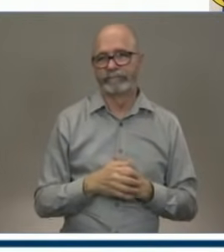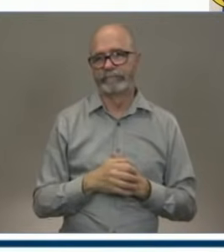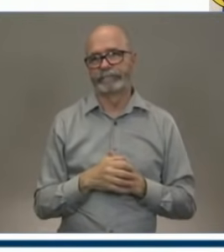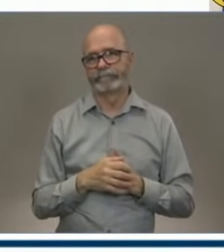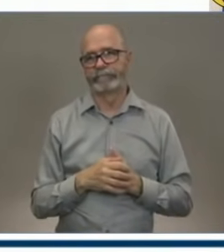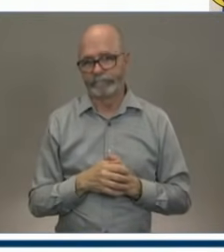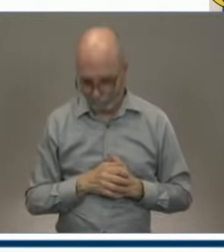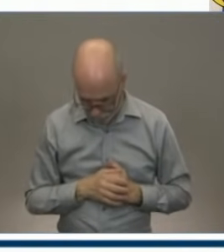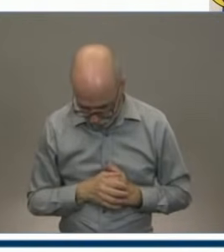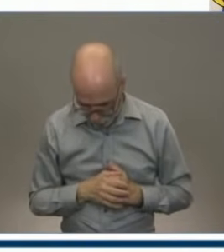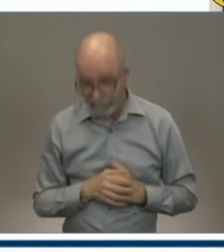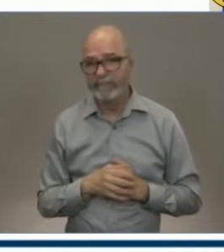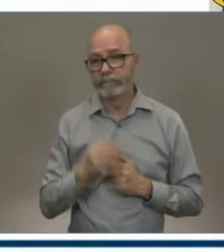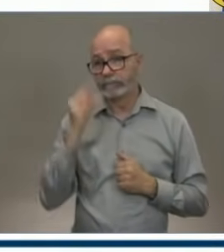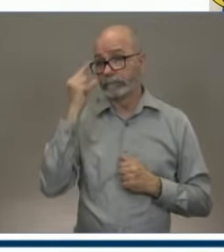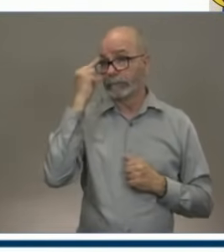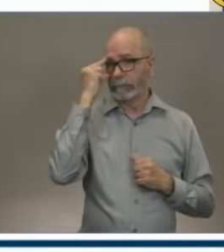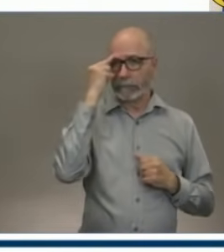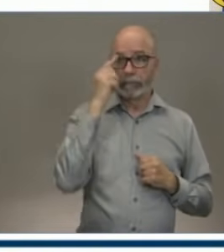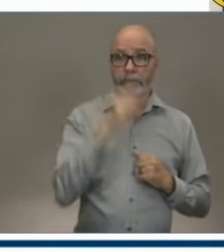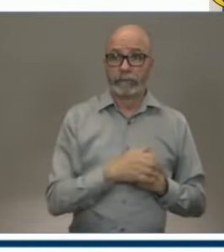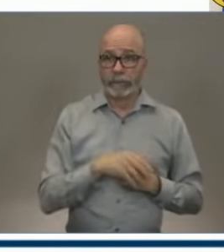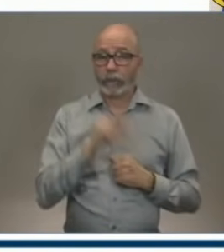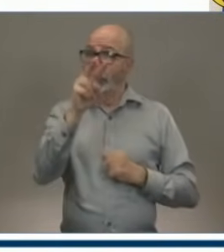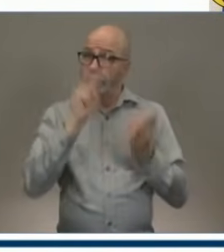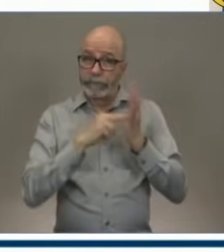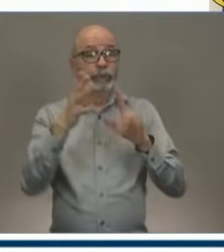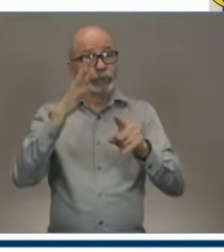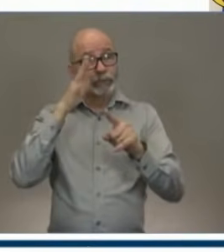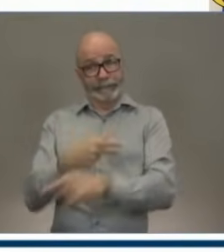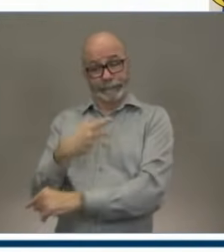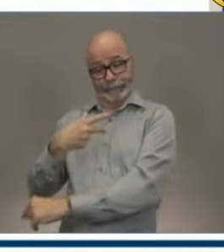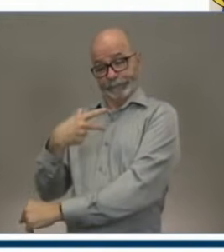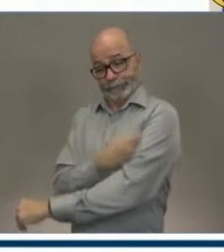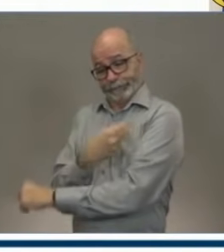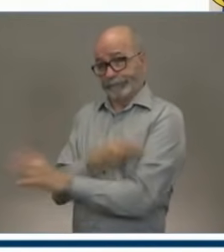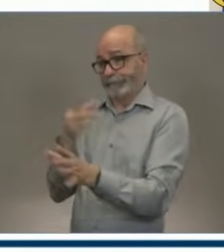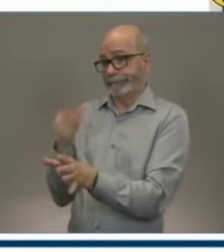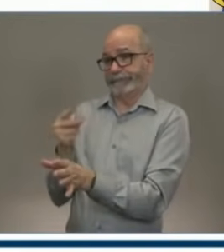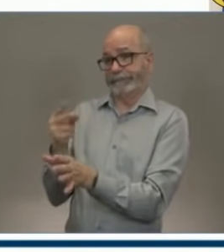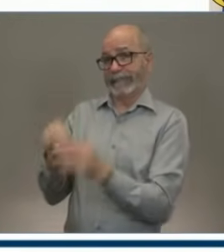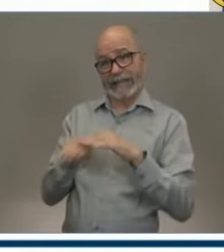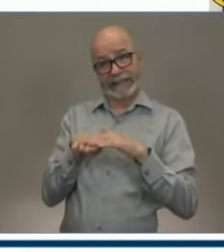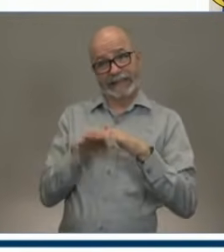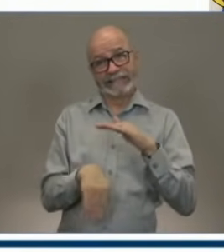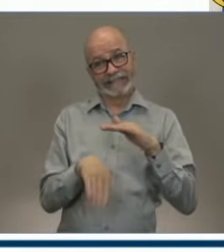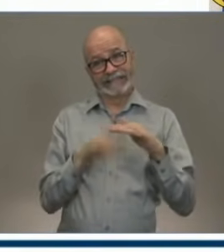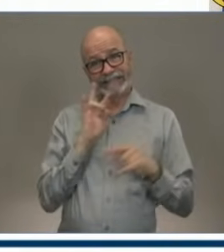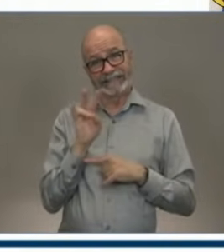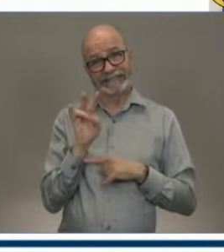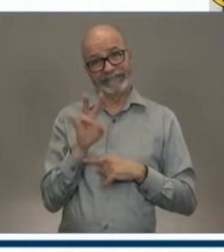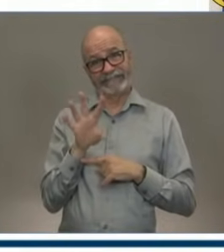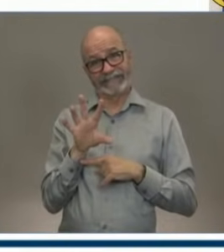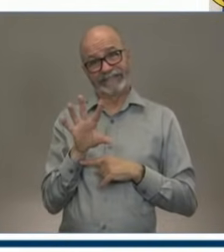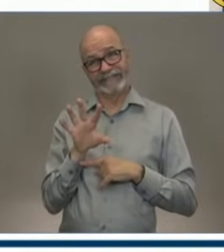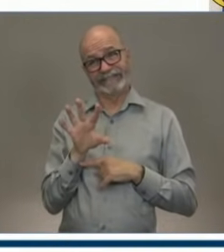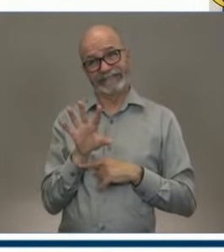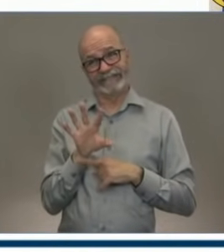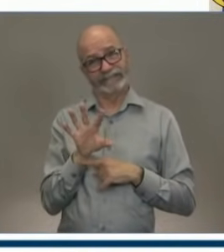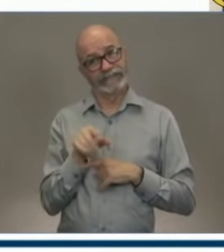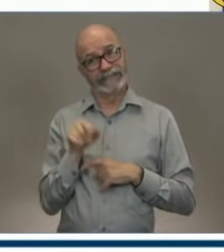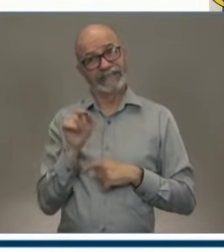for immunizing people who are under the age of 75 but are at higher risk for COVID due to underlying